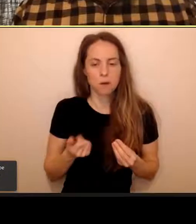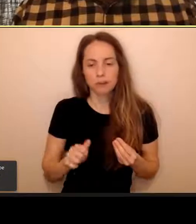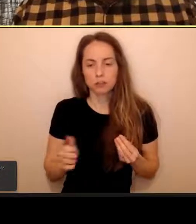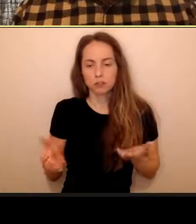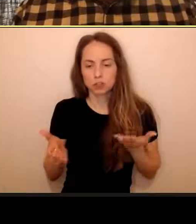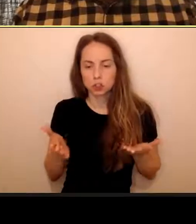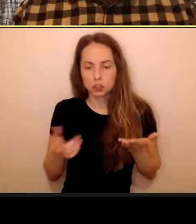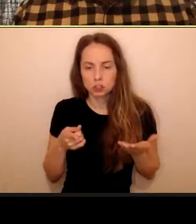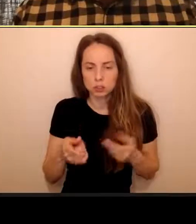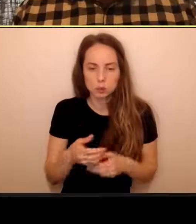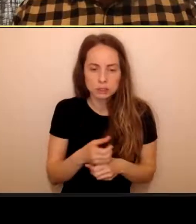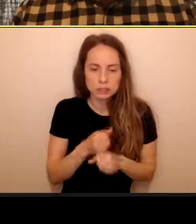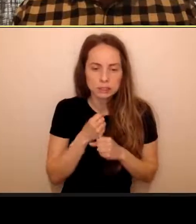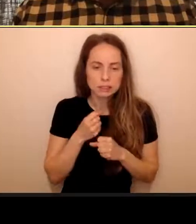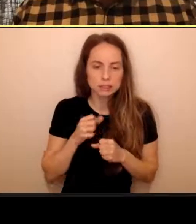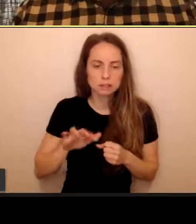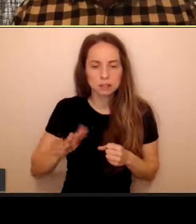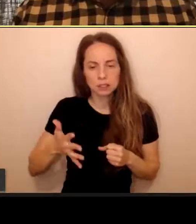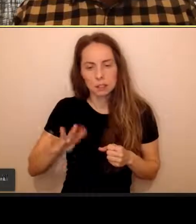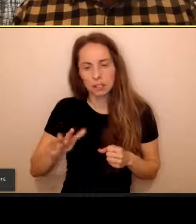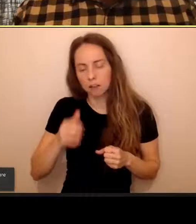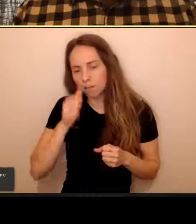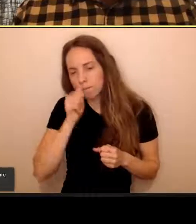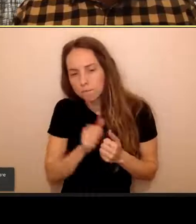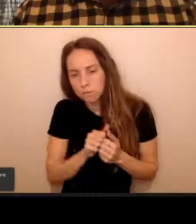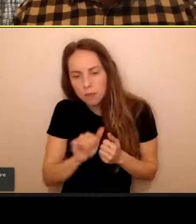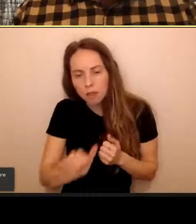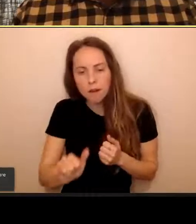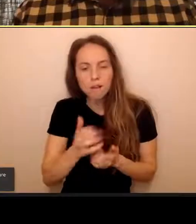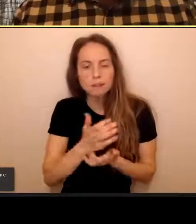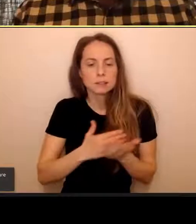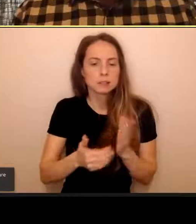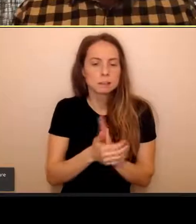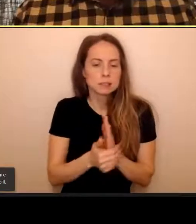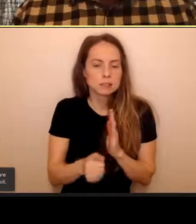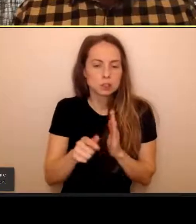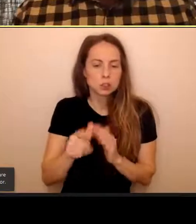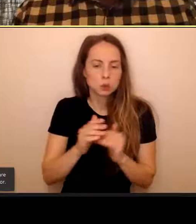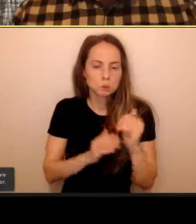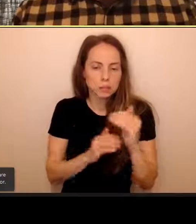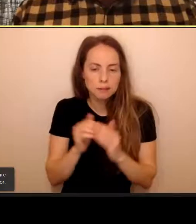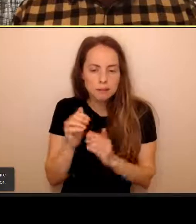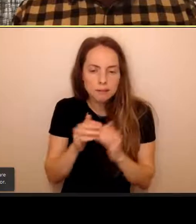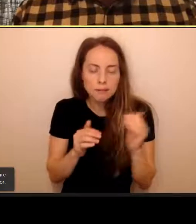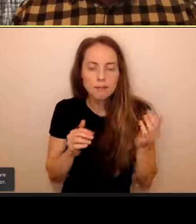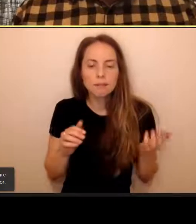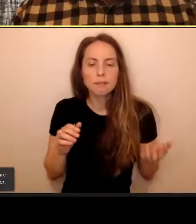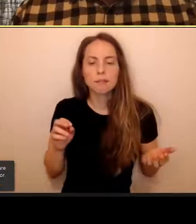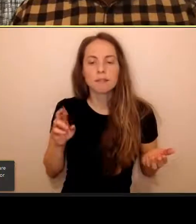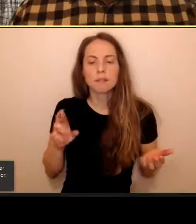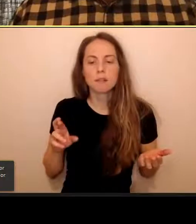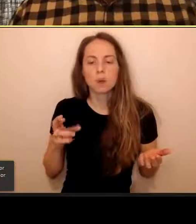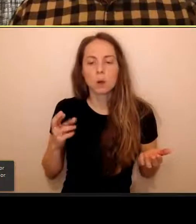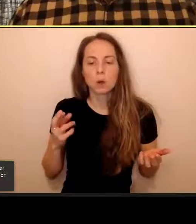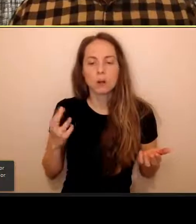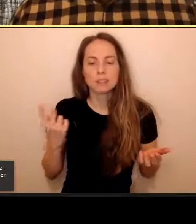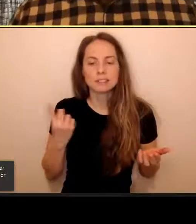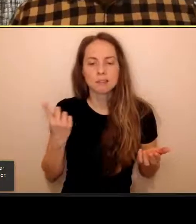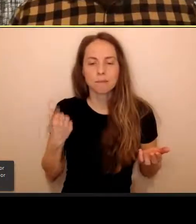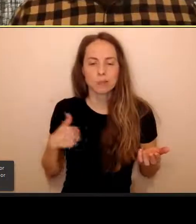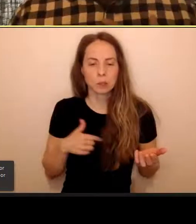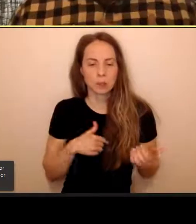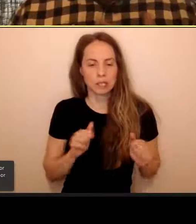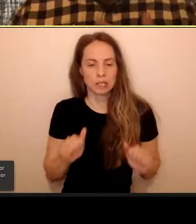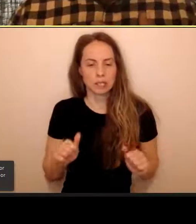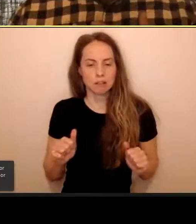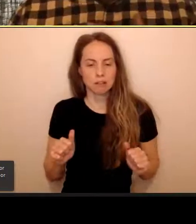that you received to kind of cope with that, or some of the skills that you may have built, or something that we could